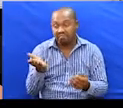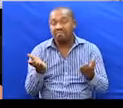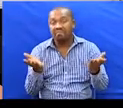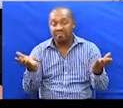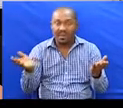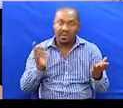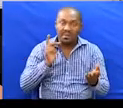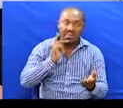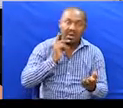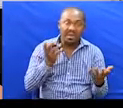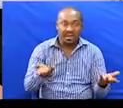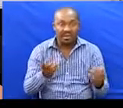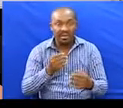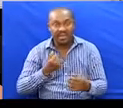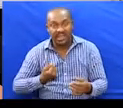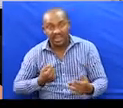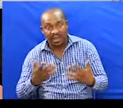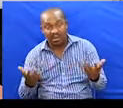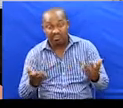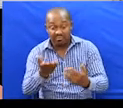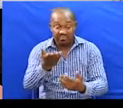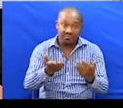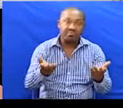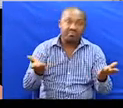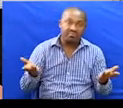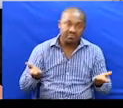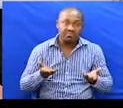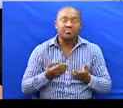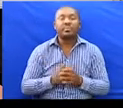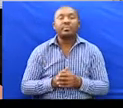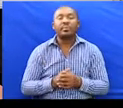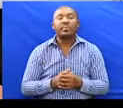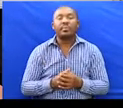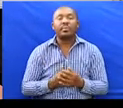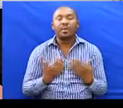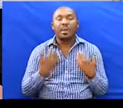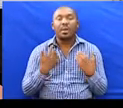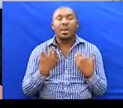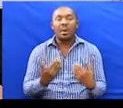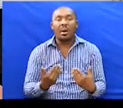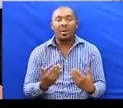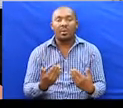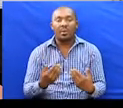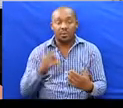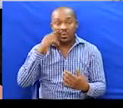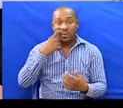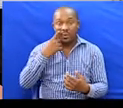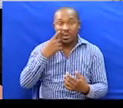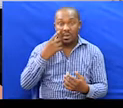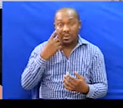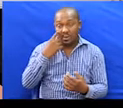We have what? Mothers and fathers. Now, try to observe or think